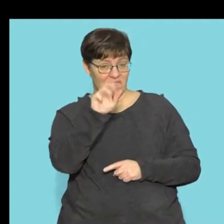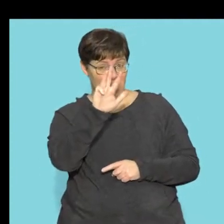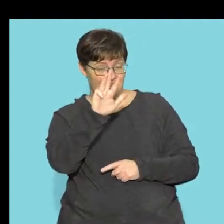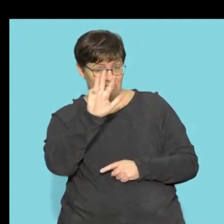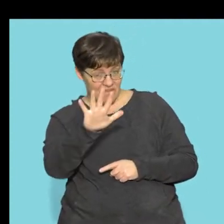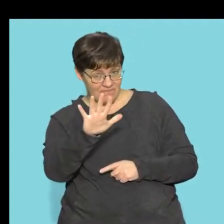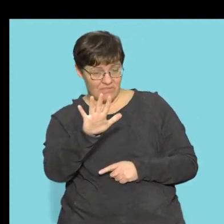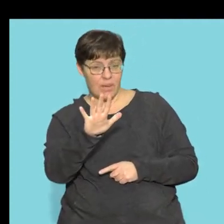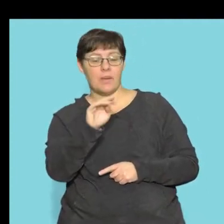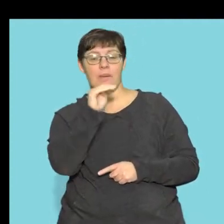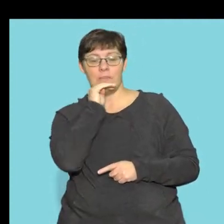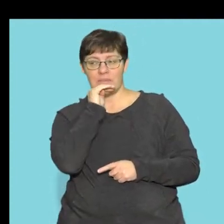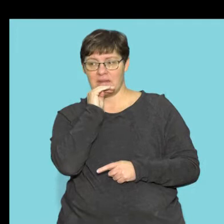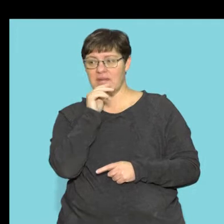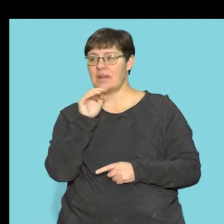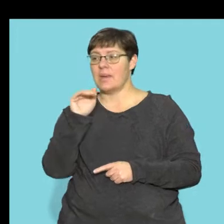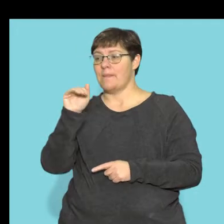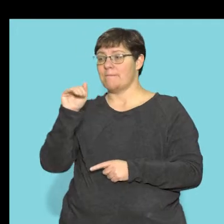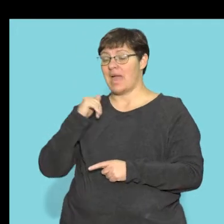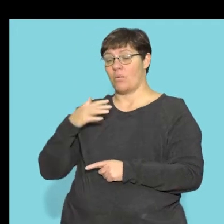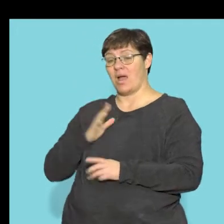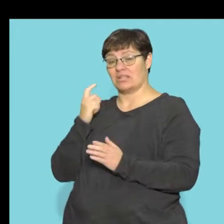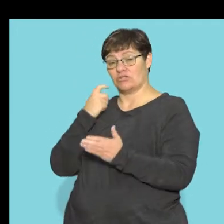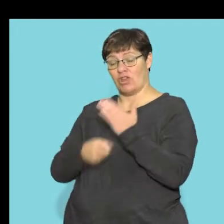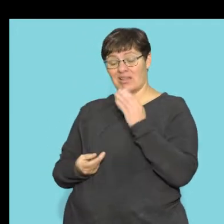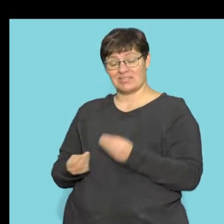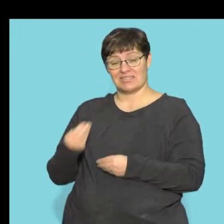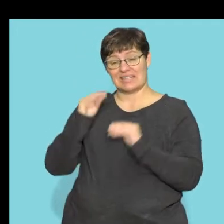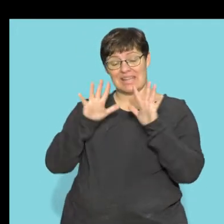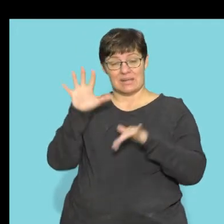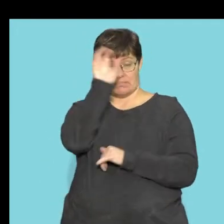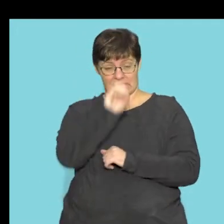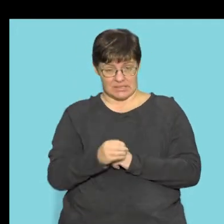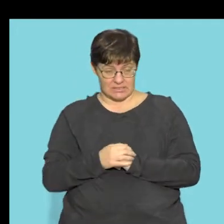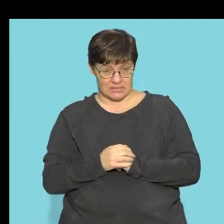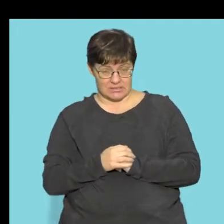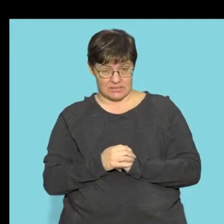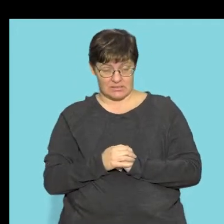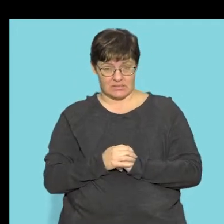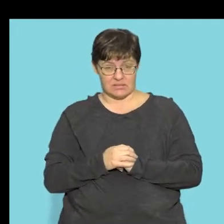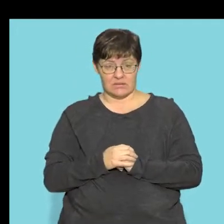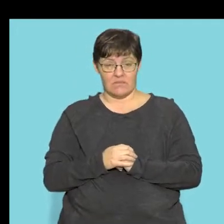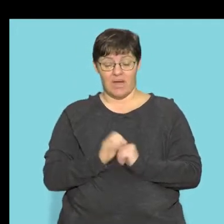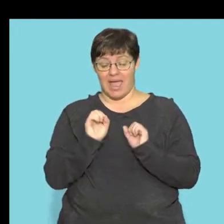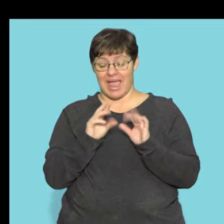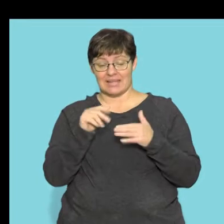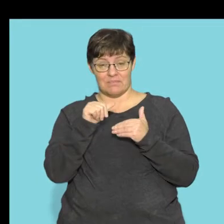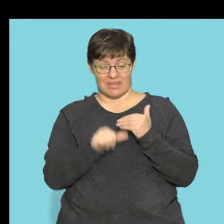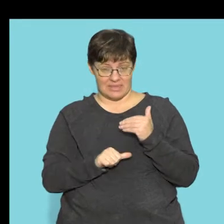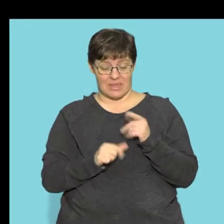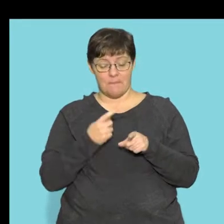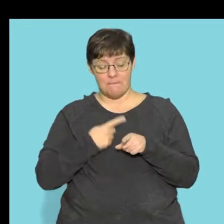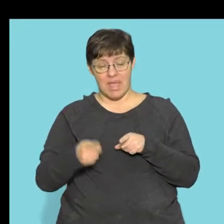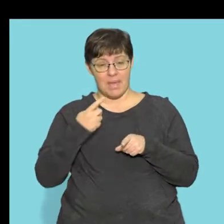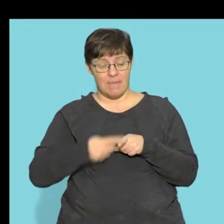1,335 rands and 95 cents, and the bank wants to charge you 10% for 18 months on